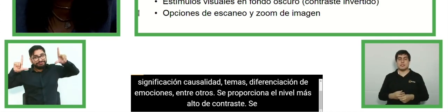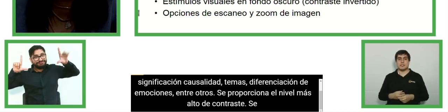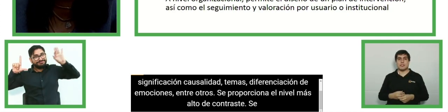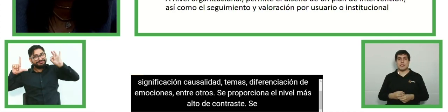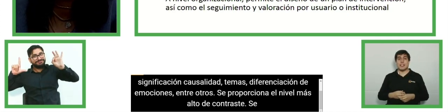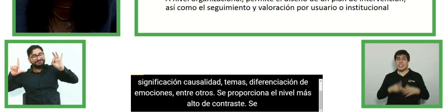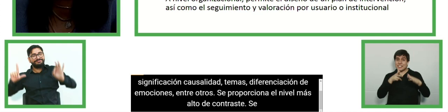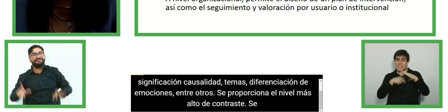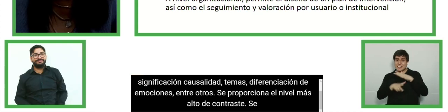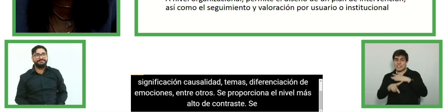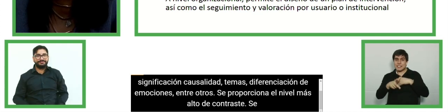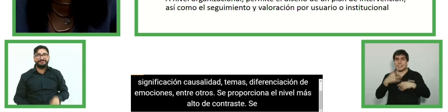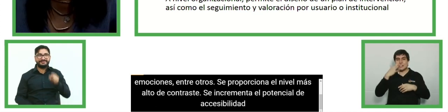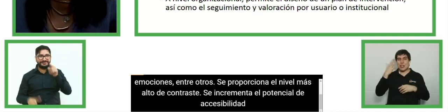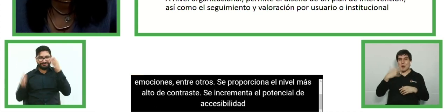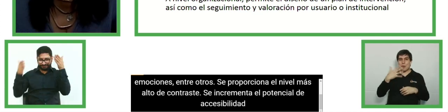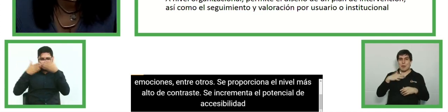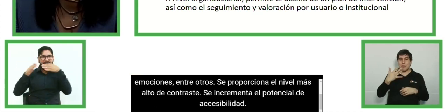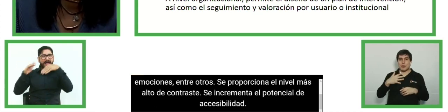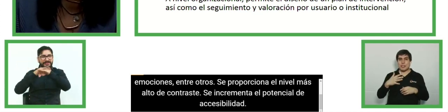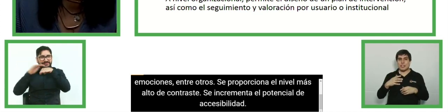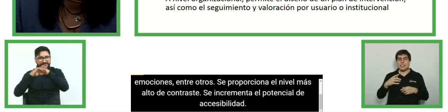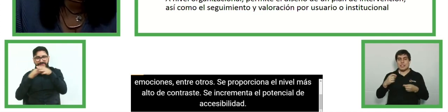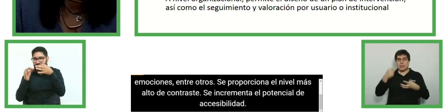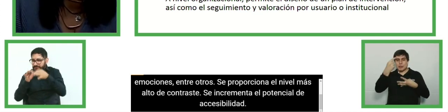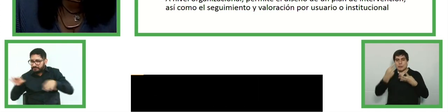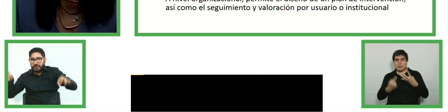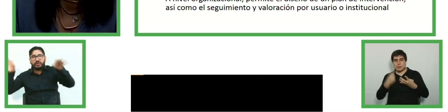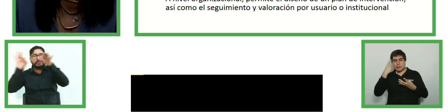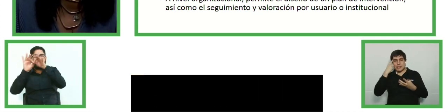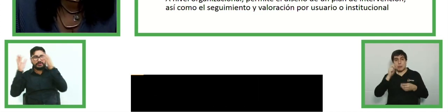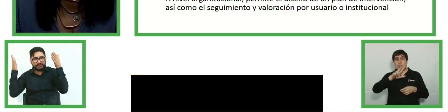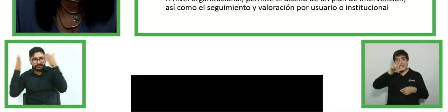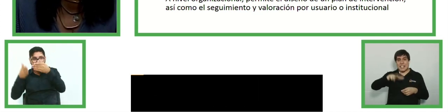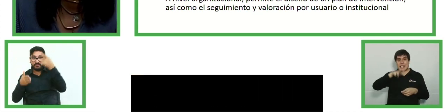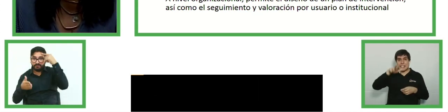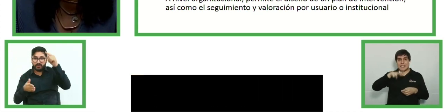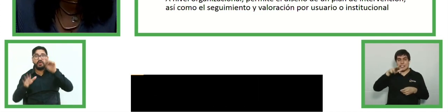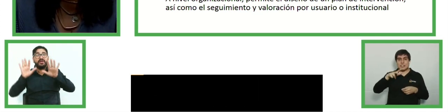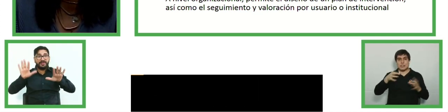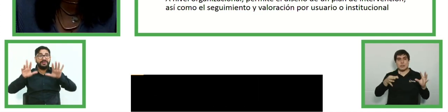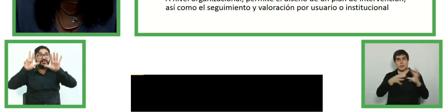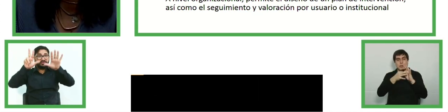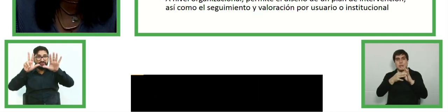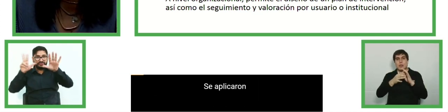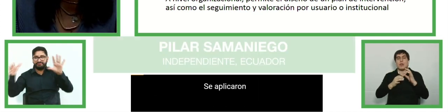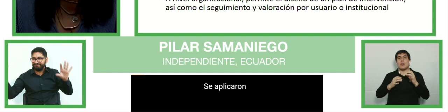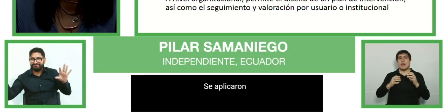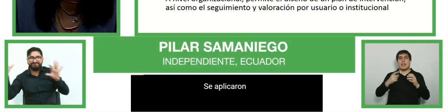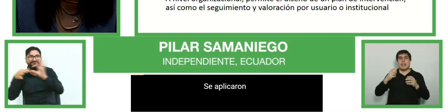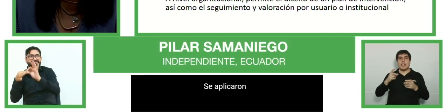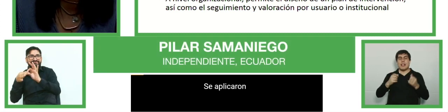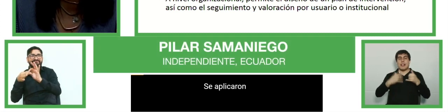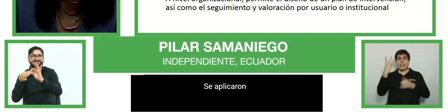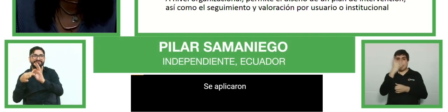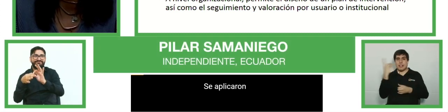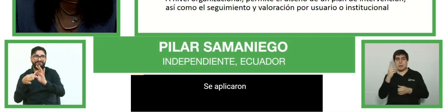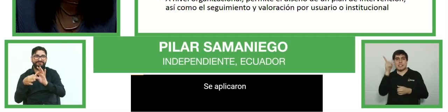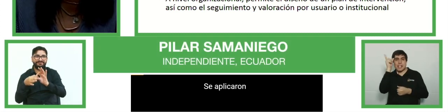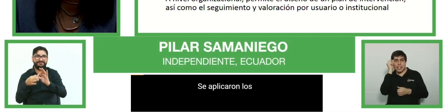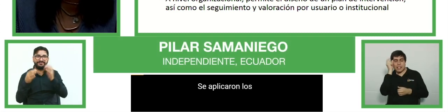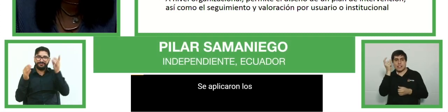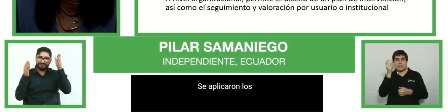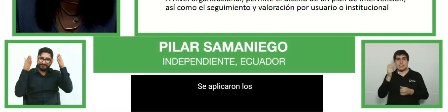parameters. The 18 guidelines regarding intellectual capacities,